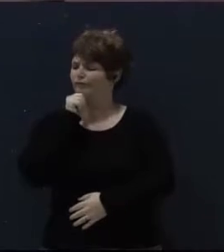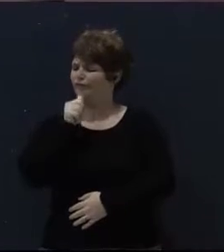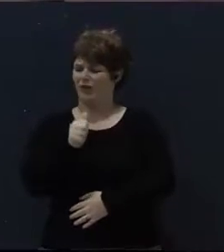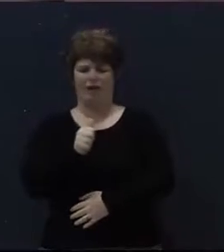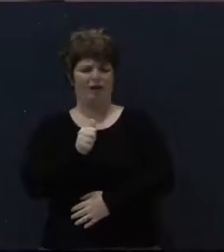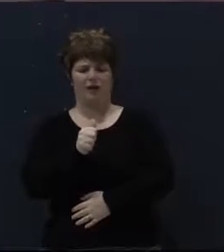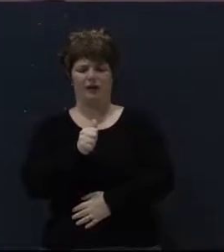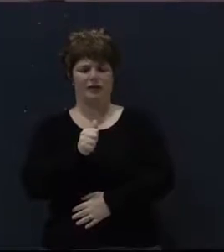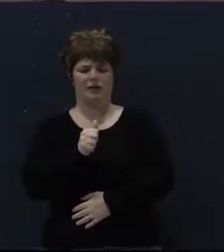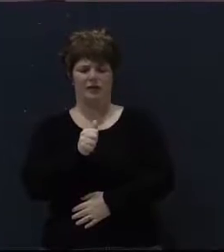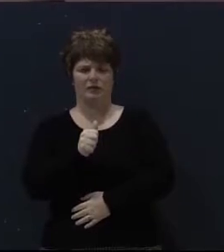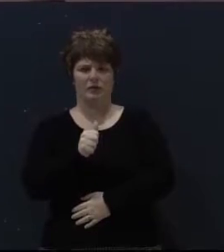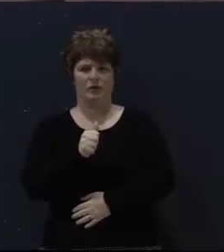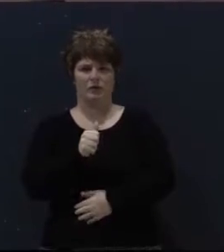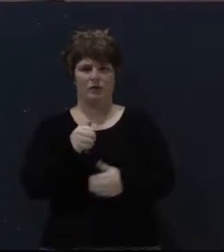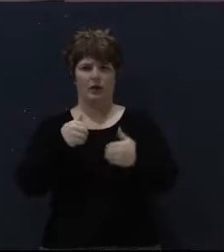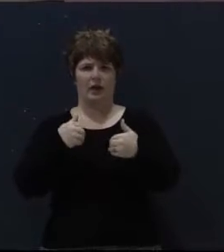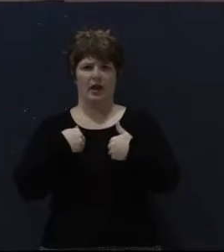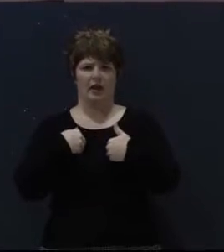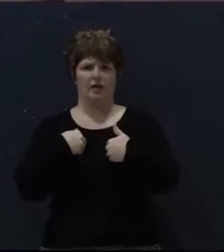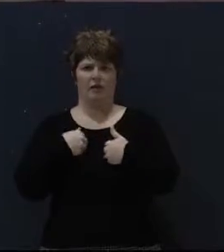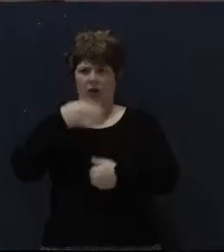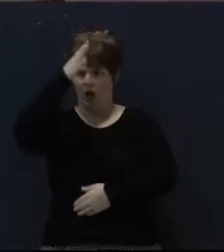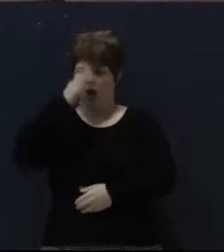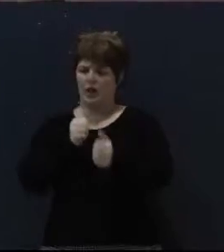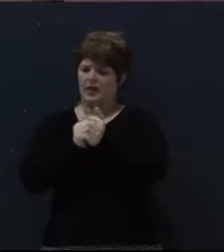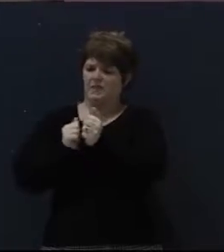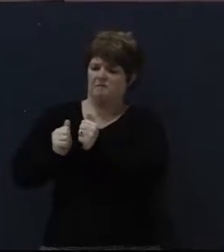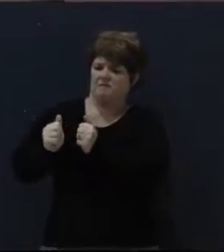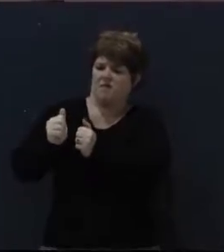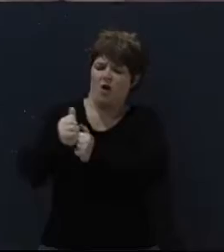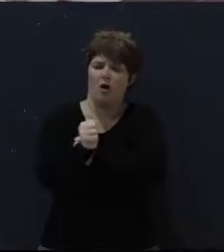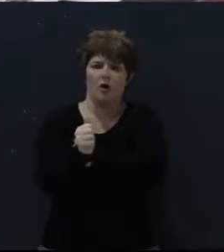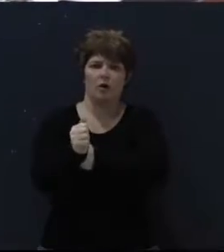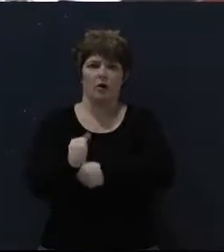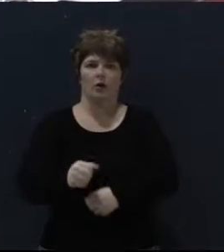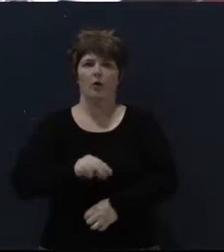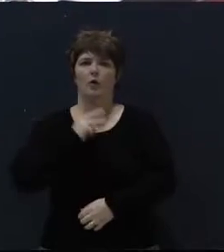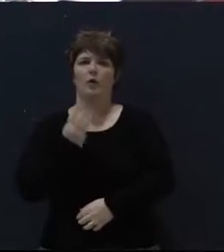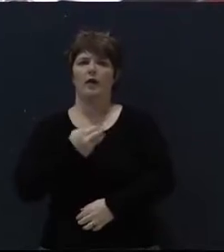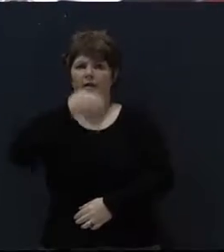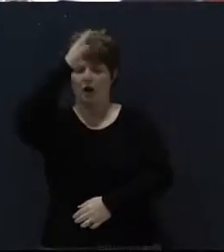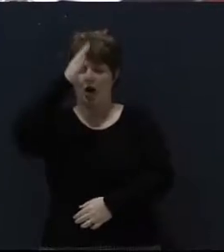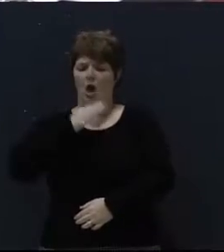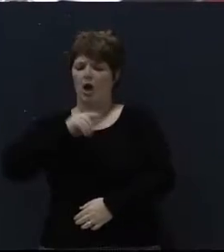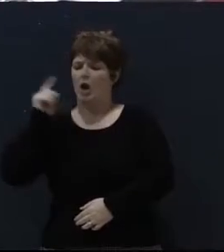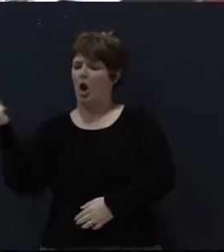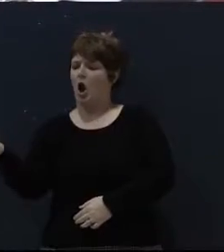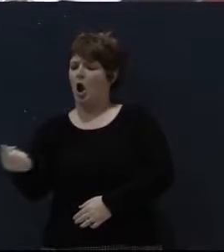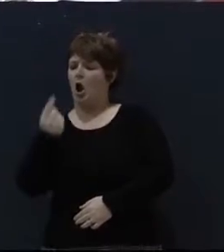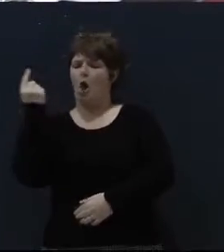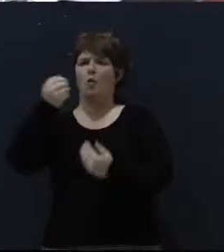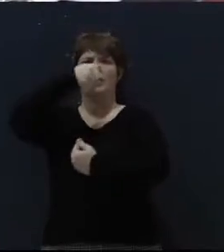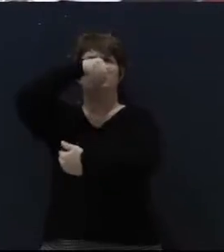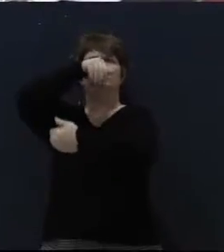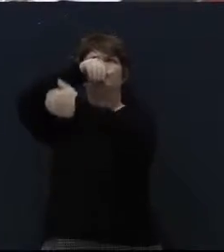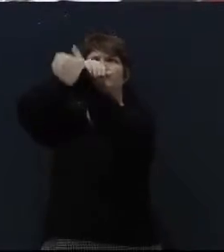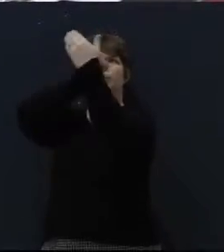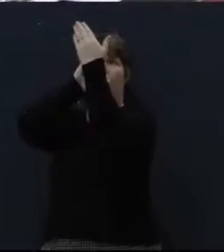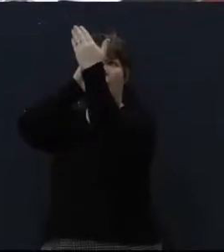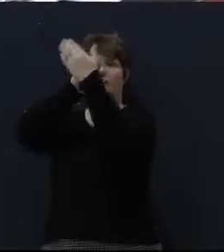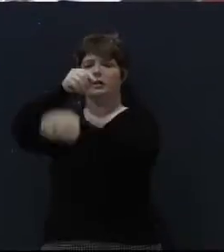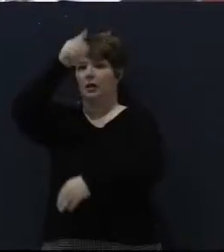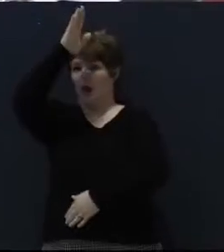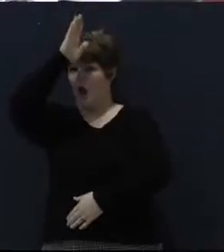have a distant God. If anything, we got an ever-present God. We got a God that comes